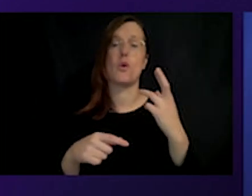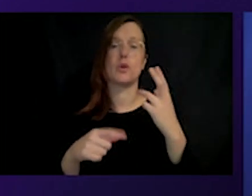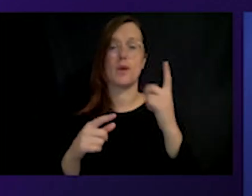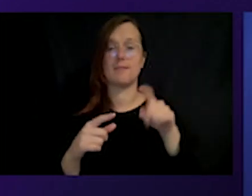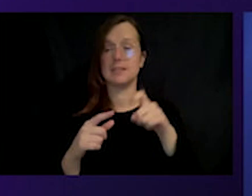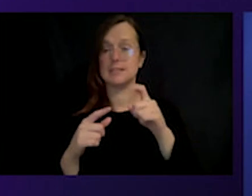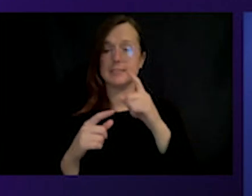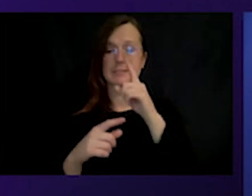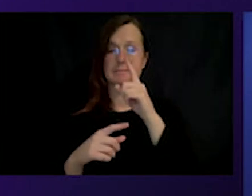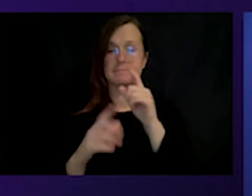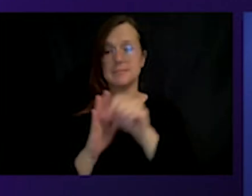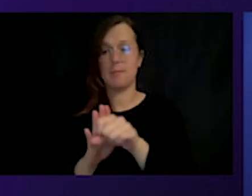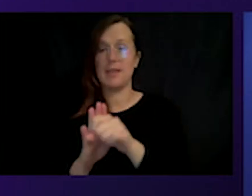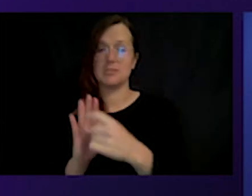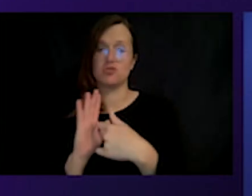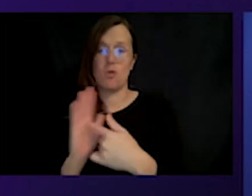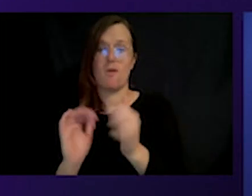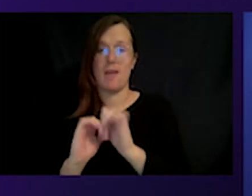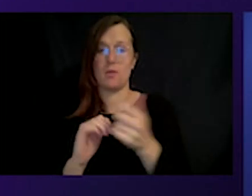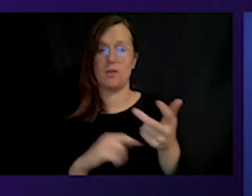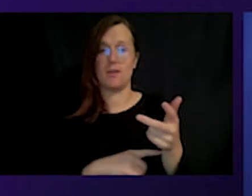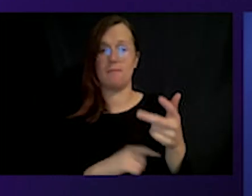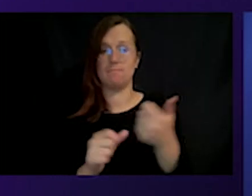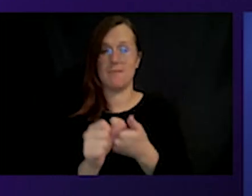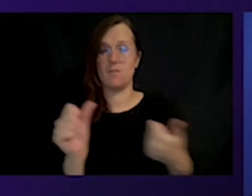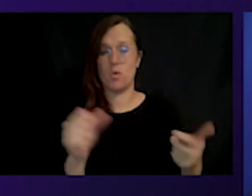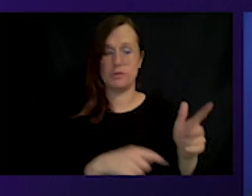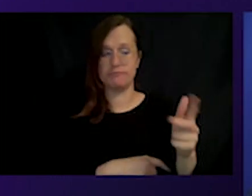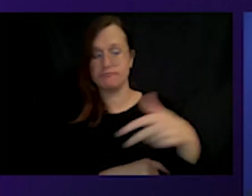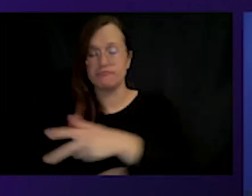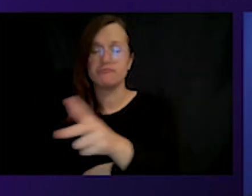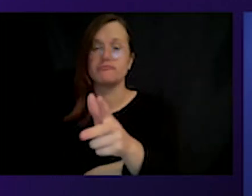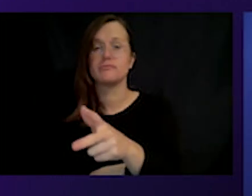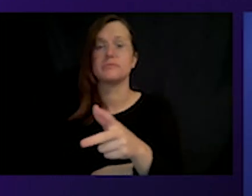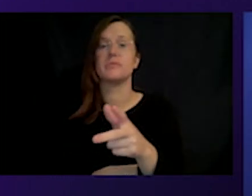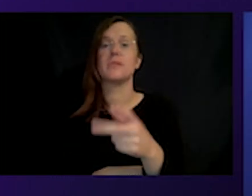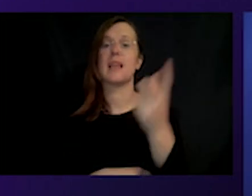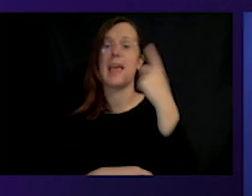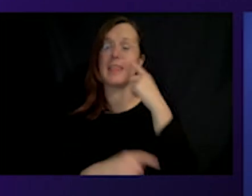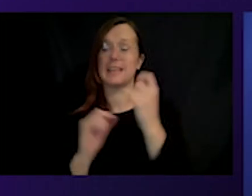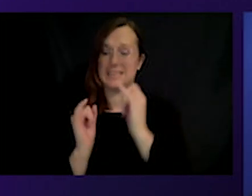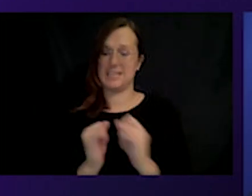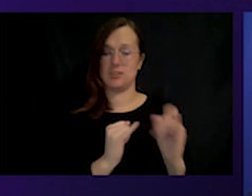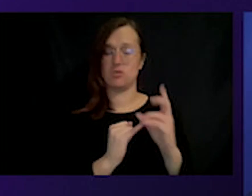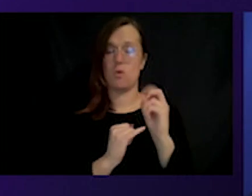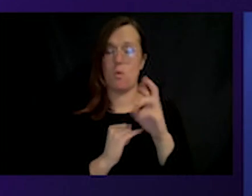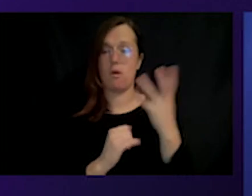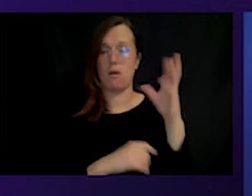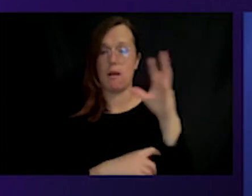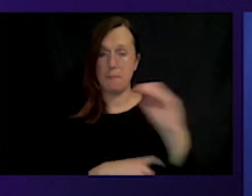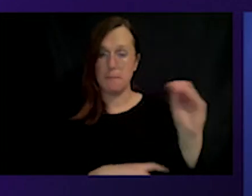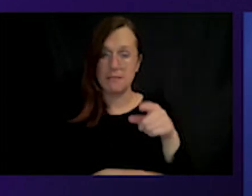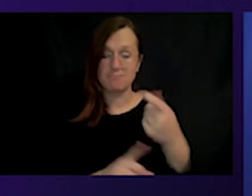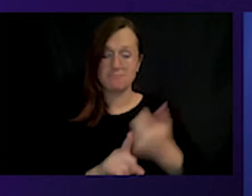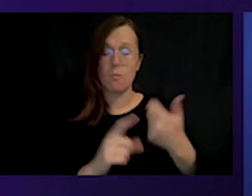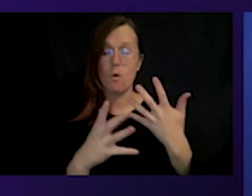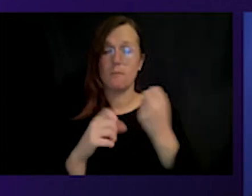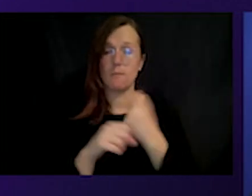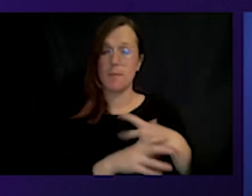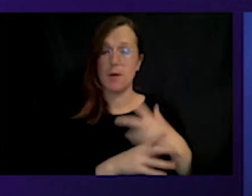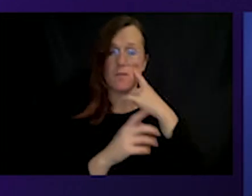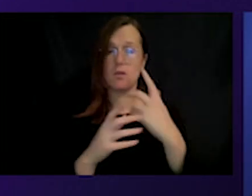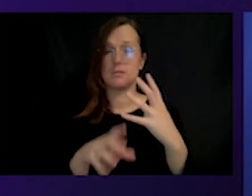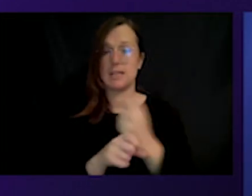happen here. So so I think if individuals or companies out there want to prepare themselves to take full advantage